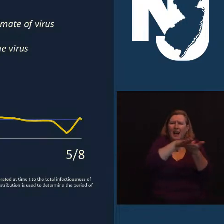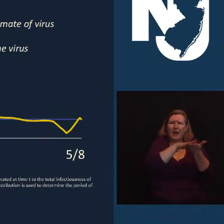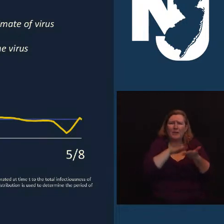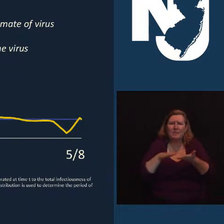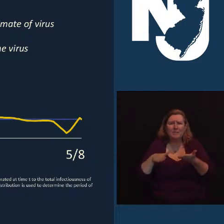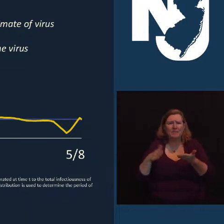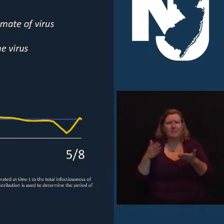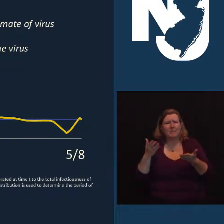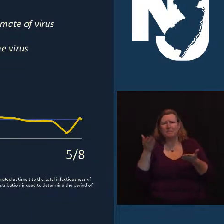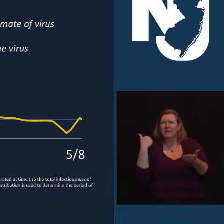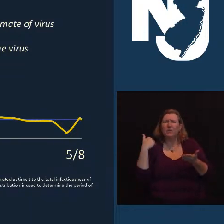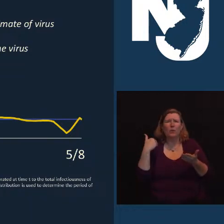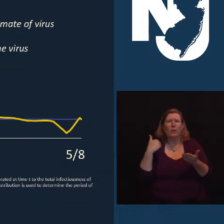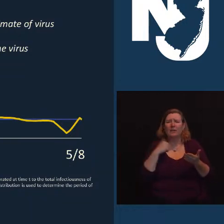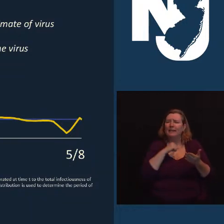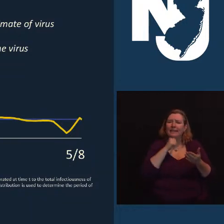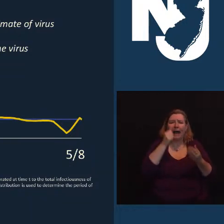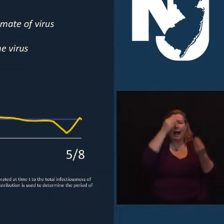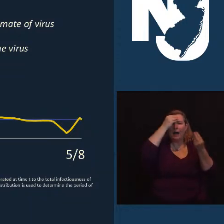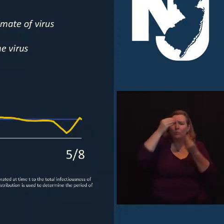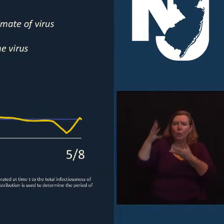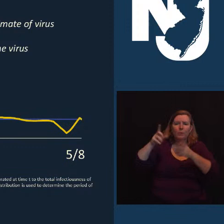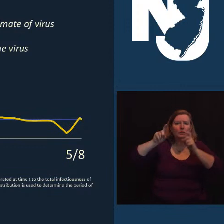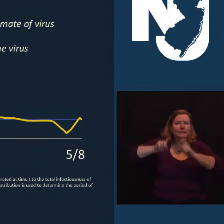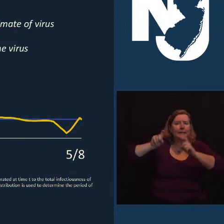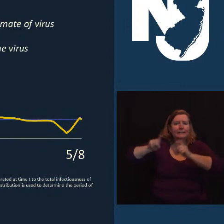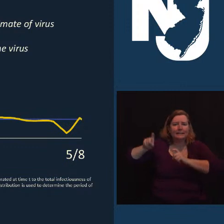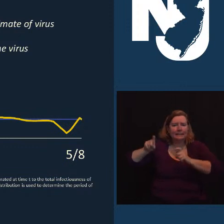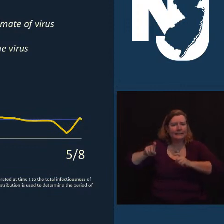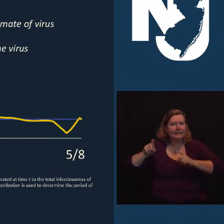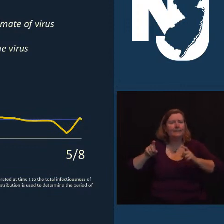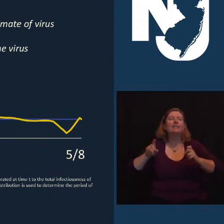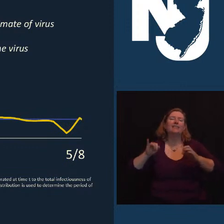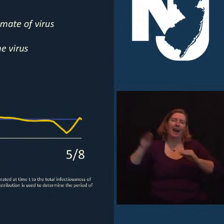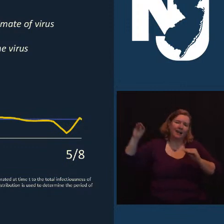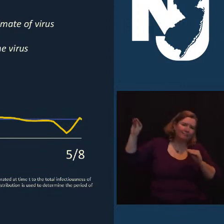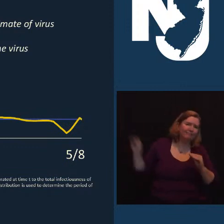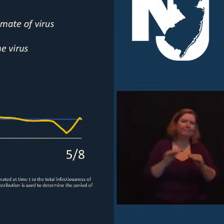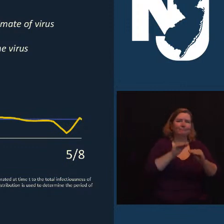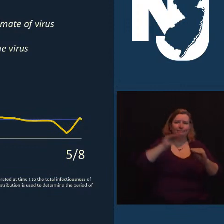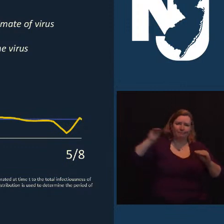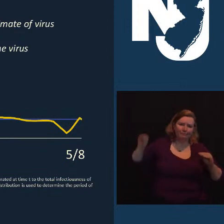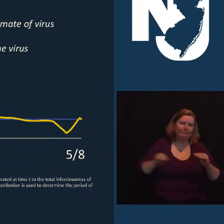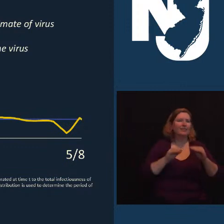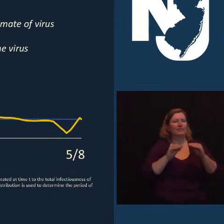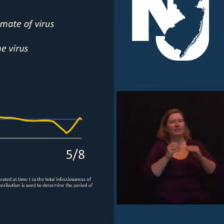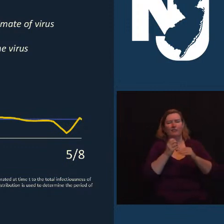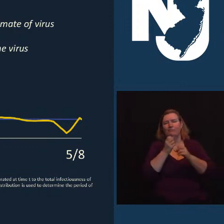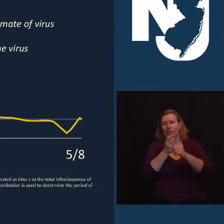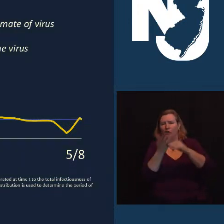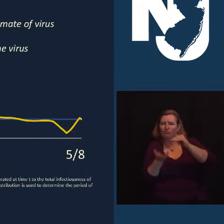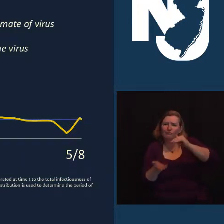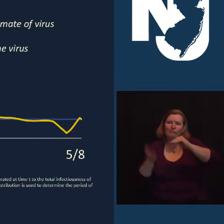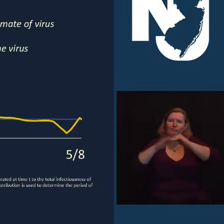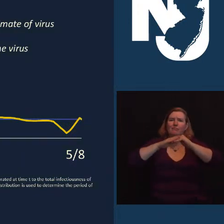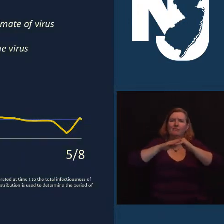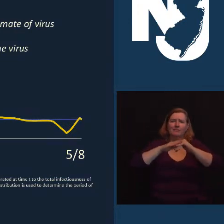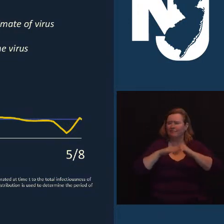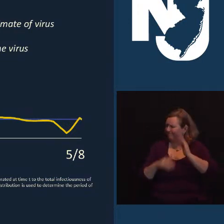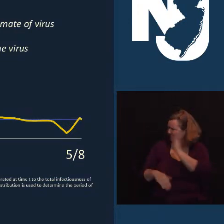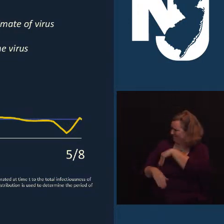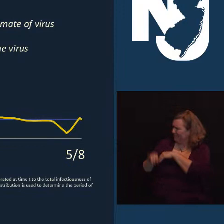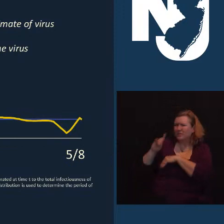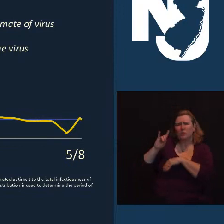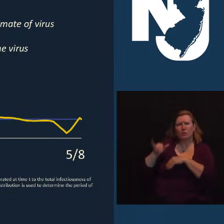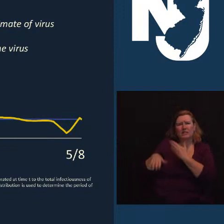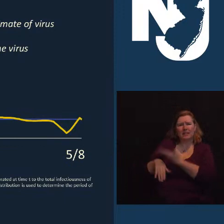unreported antigen tests, and those are all also impacting our current number. I think, Judy, your expectation, I don't want to put words